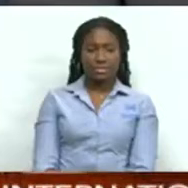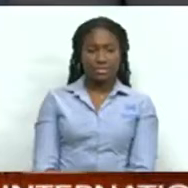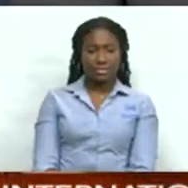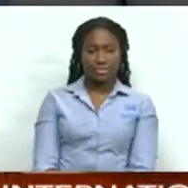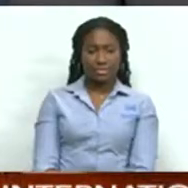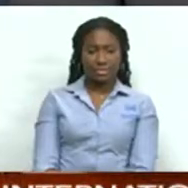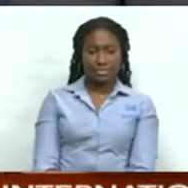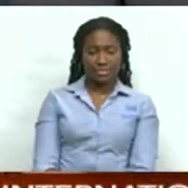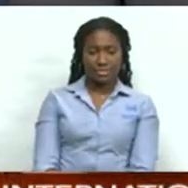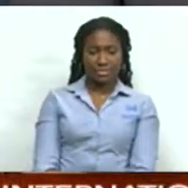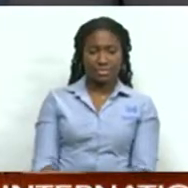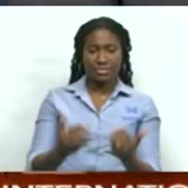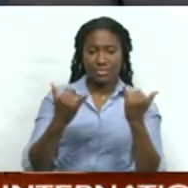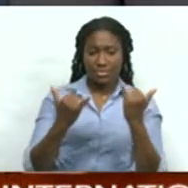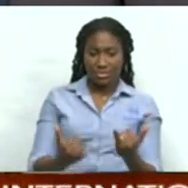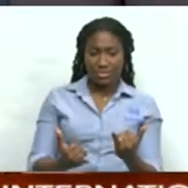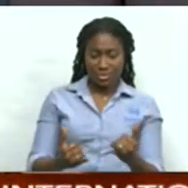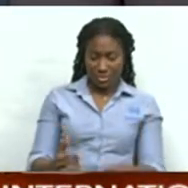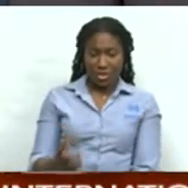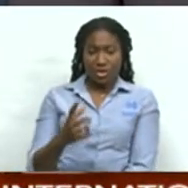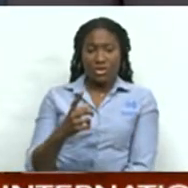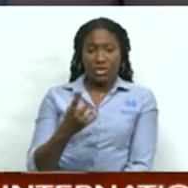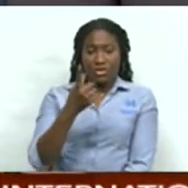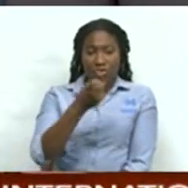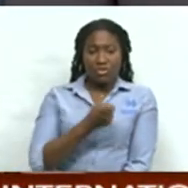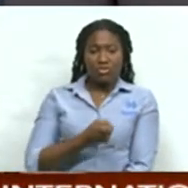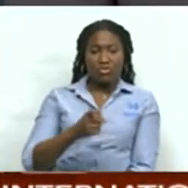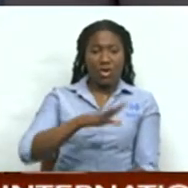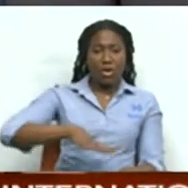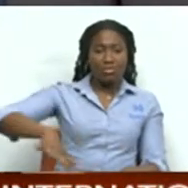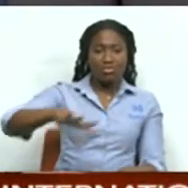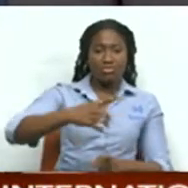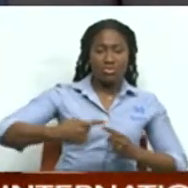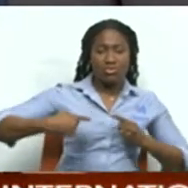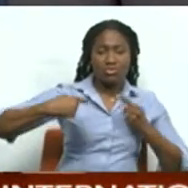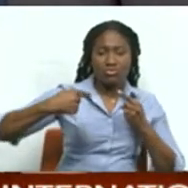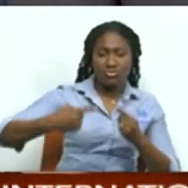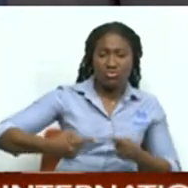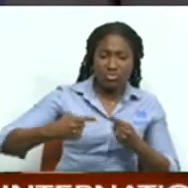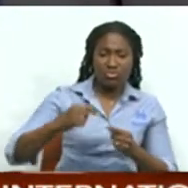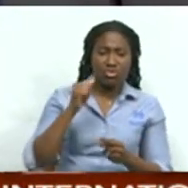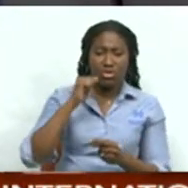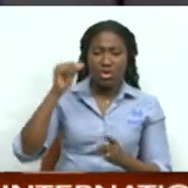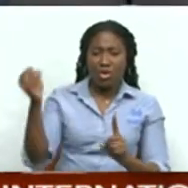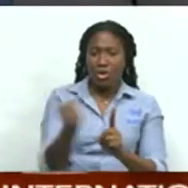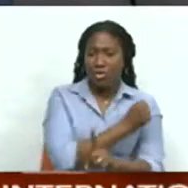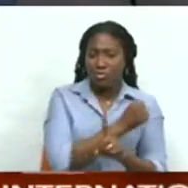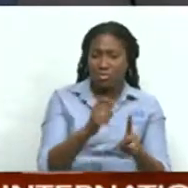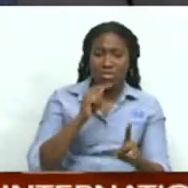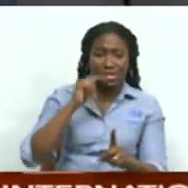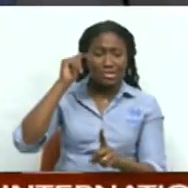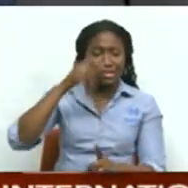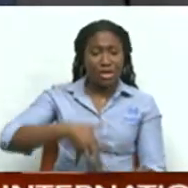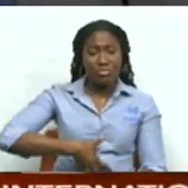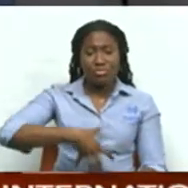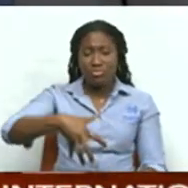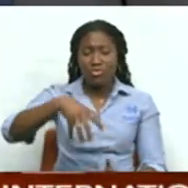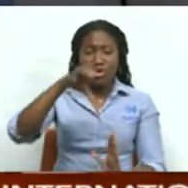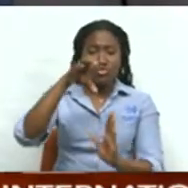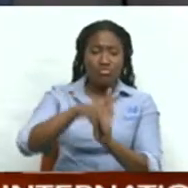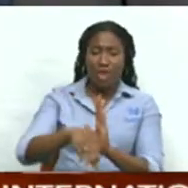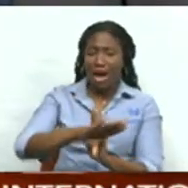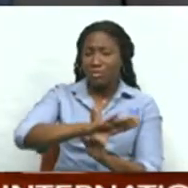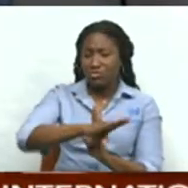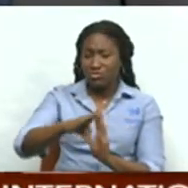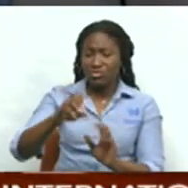They come from diverse backgrounds, overcoming struggles of abuse, teenage pregnancy, and crime. Yet delegates from the